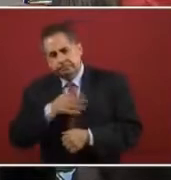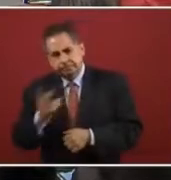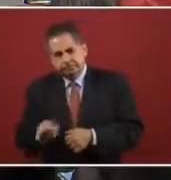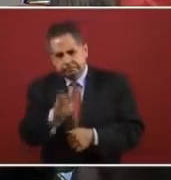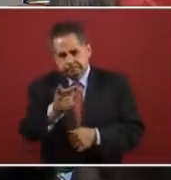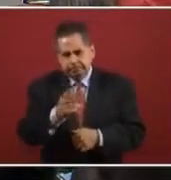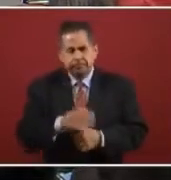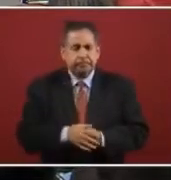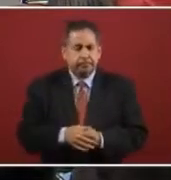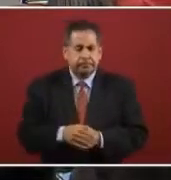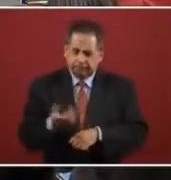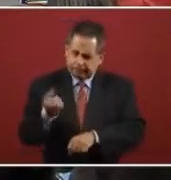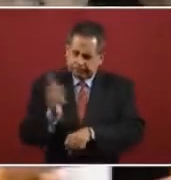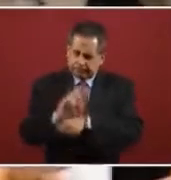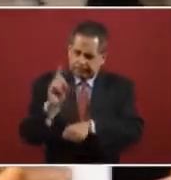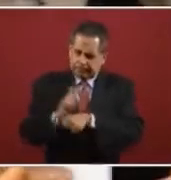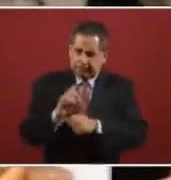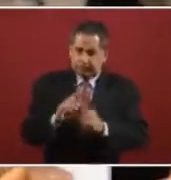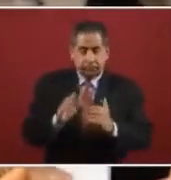We have a question